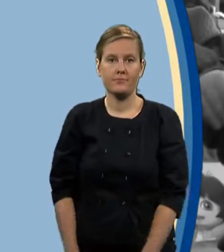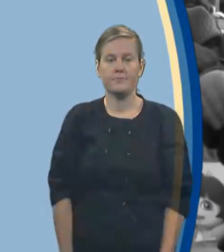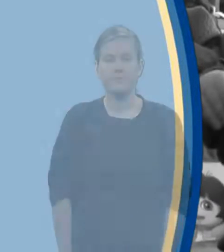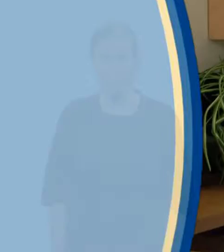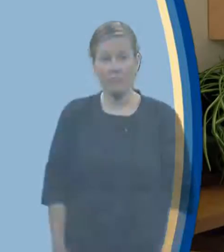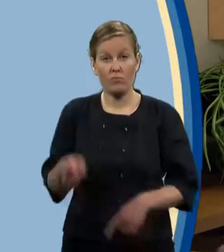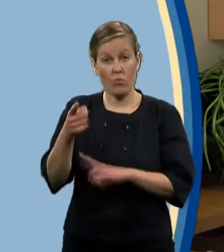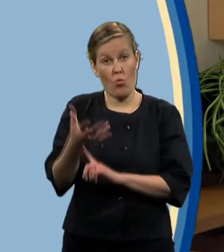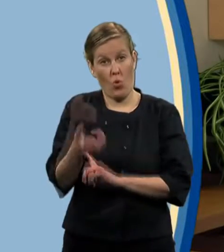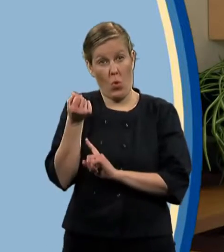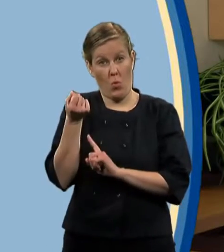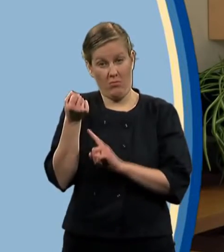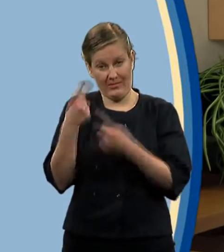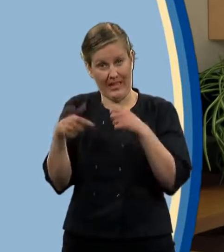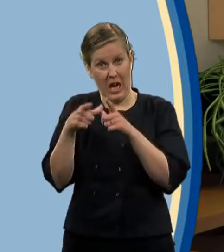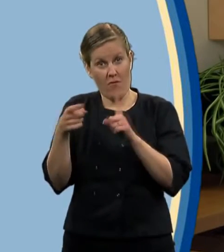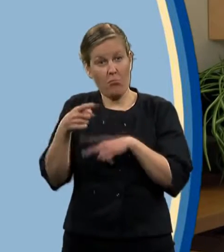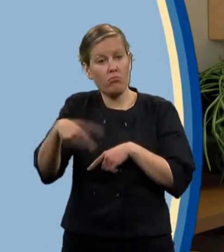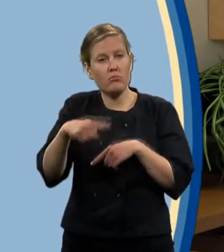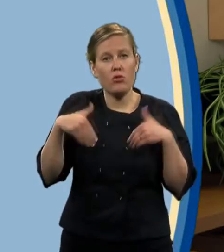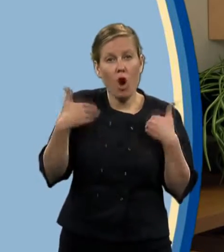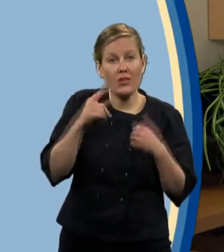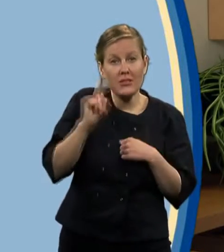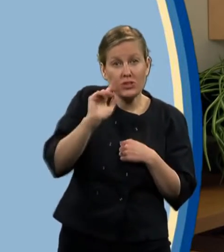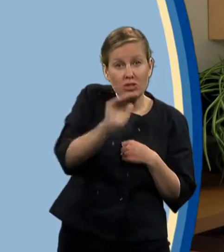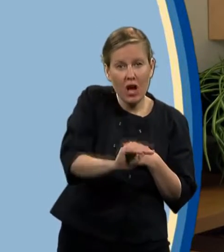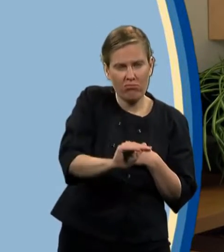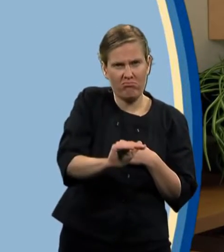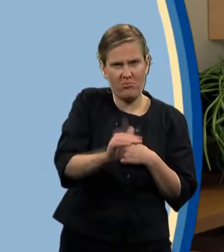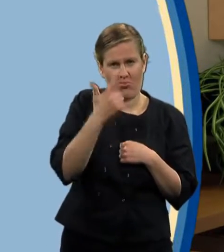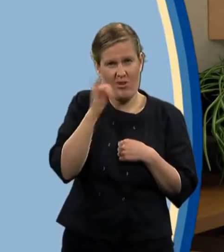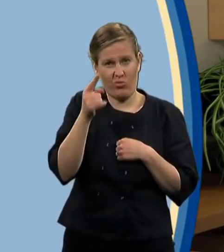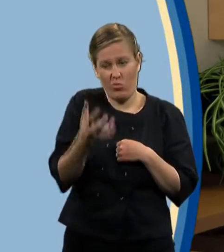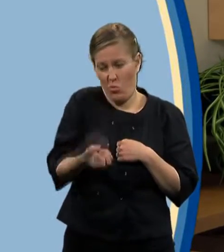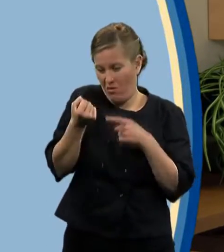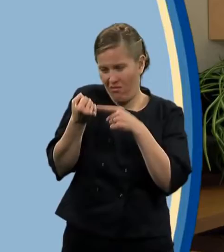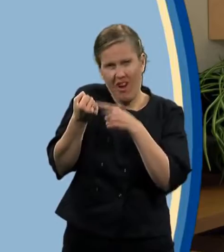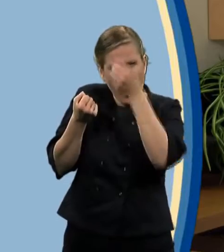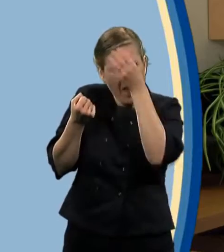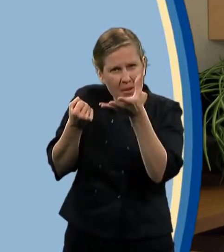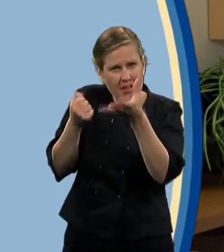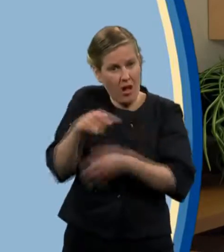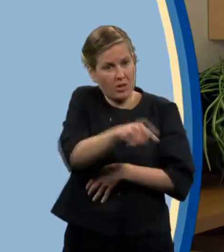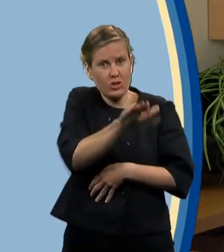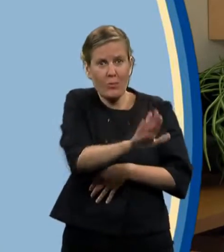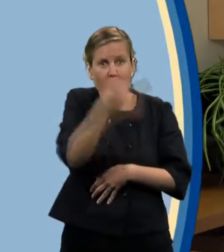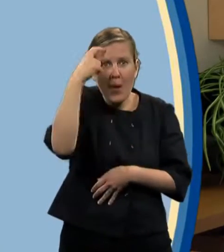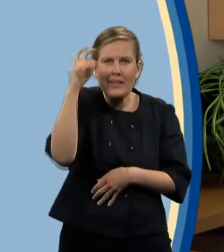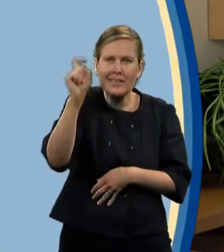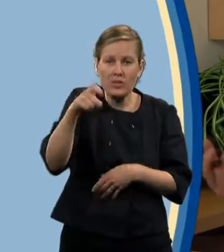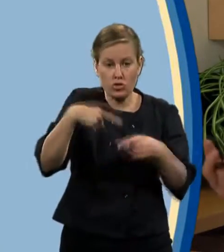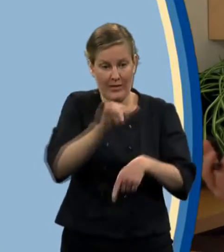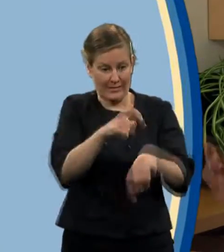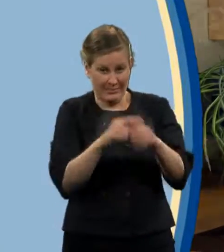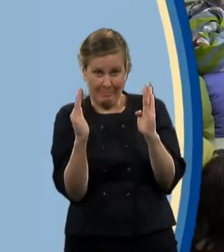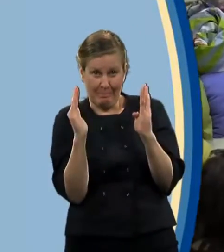with food. Withholding sign language from a young child is withholding information that the brain needs at